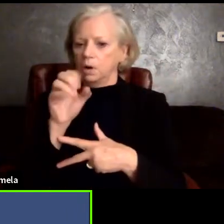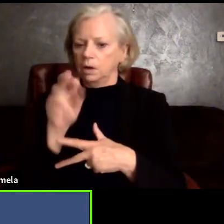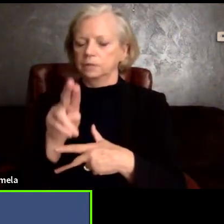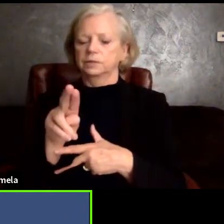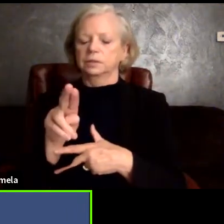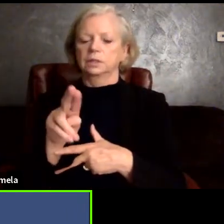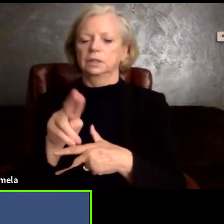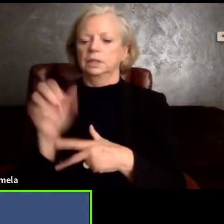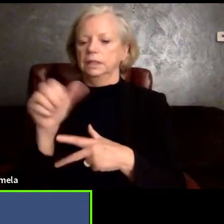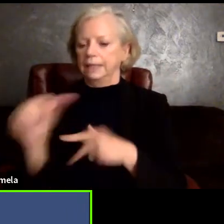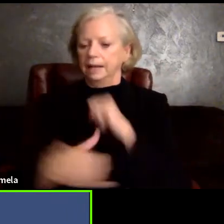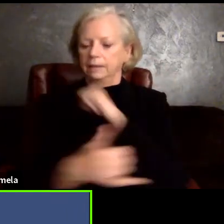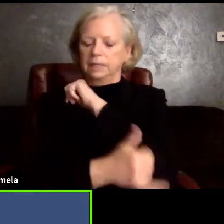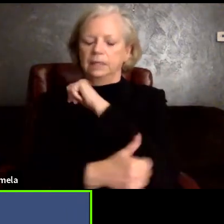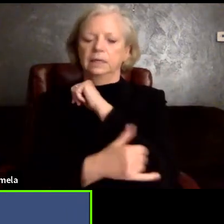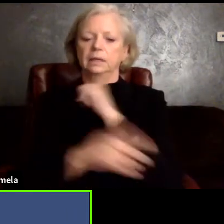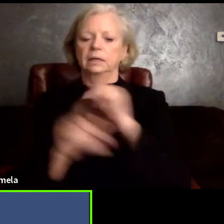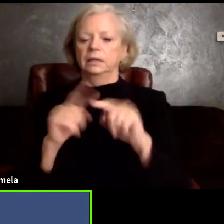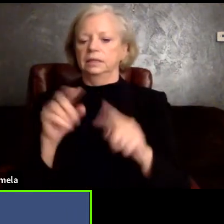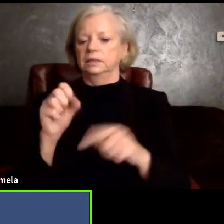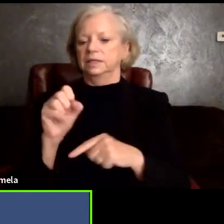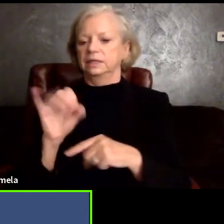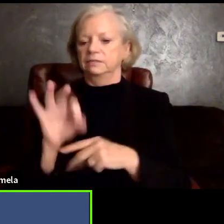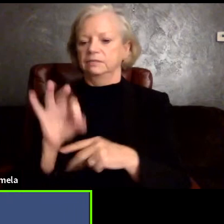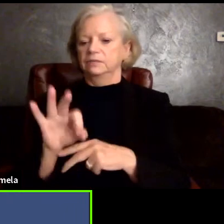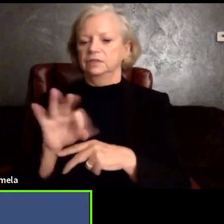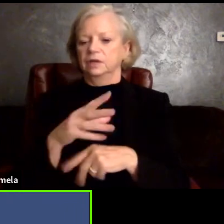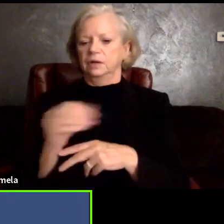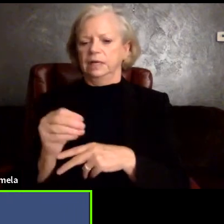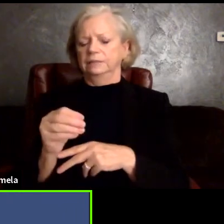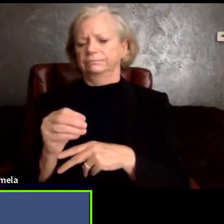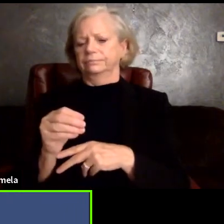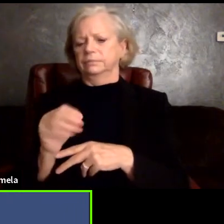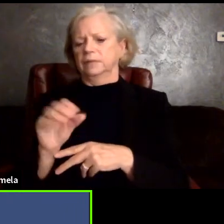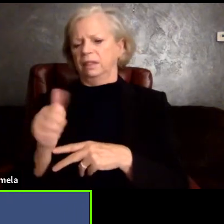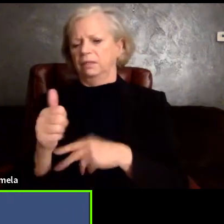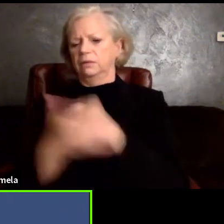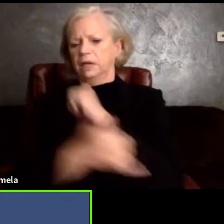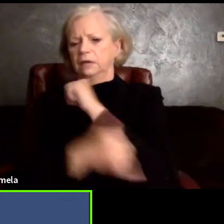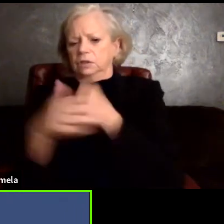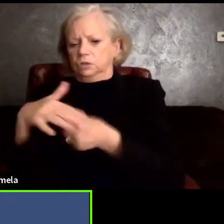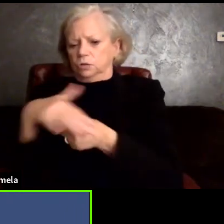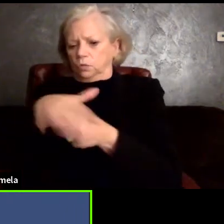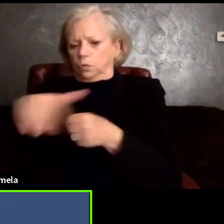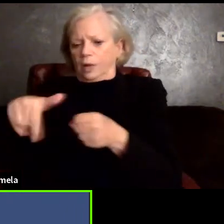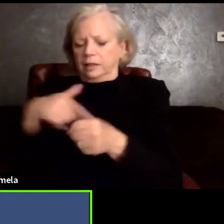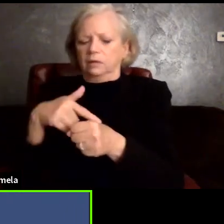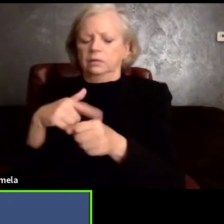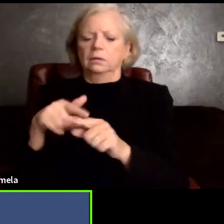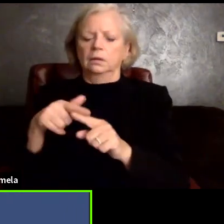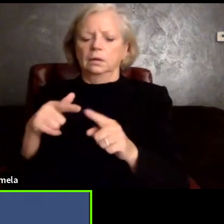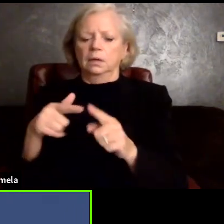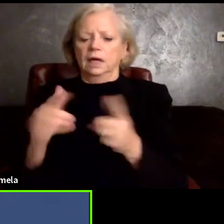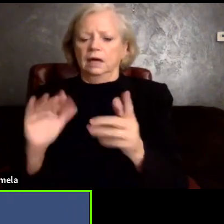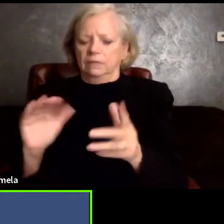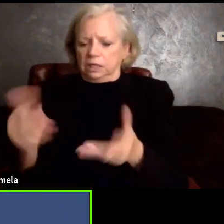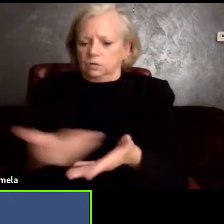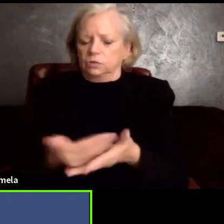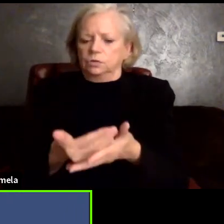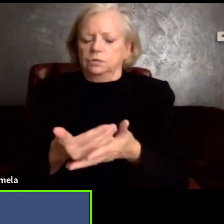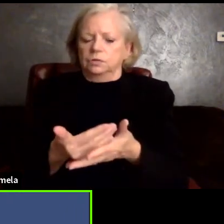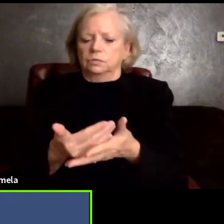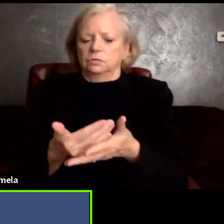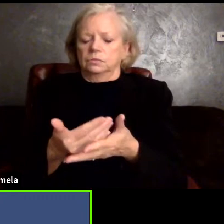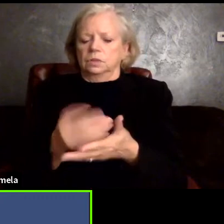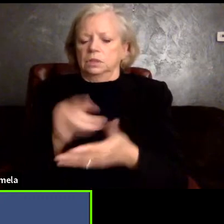San Francisco, the city of Berkeley, and Contra Costa County have introduced this type of vaccine requirements